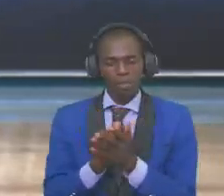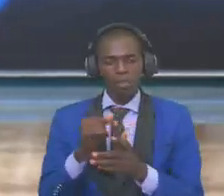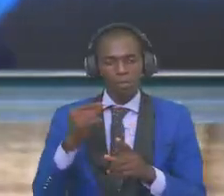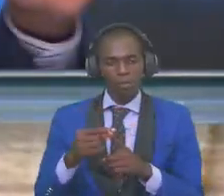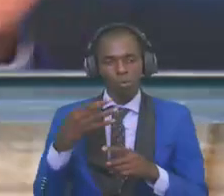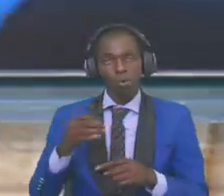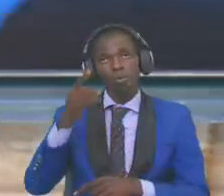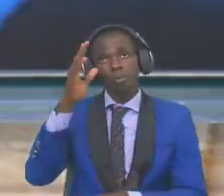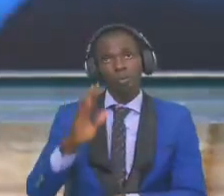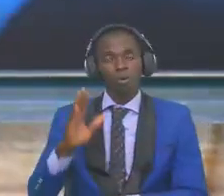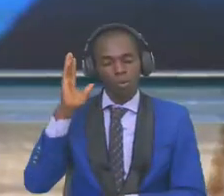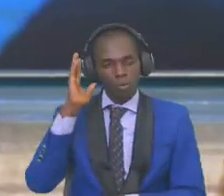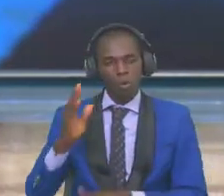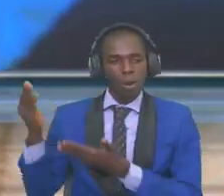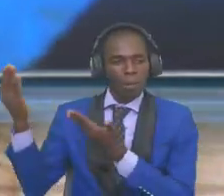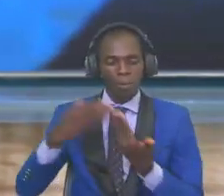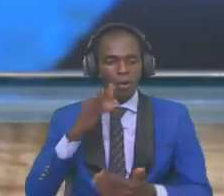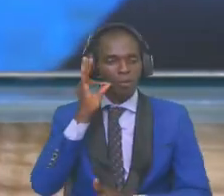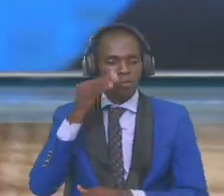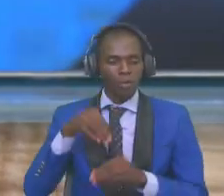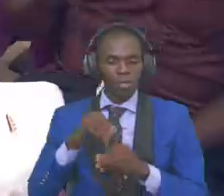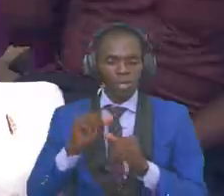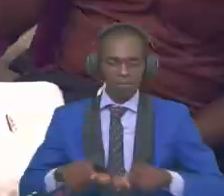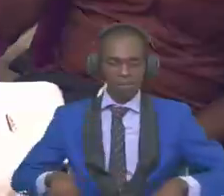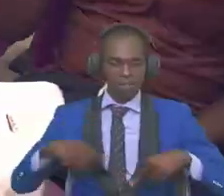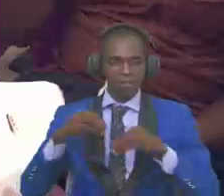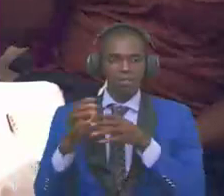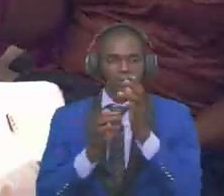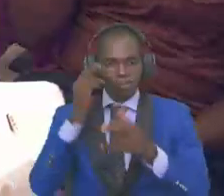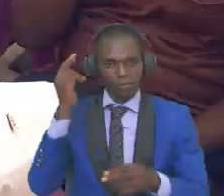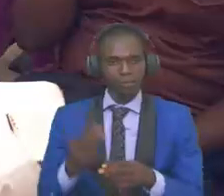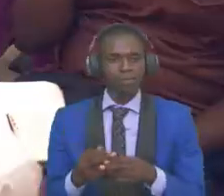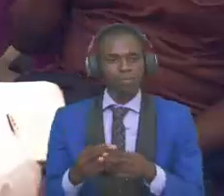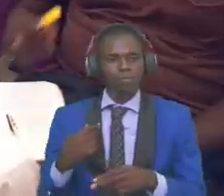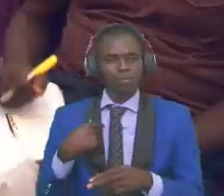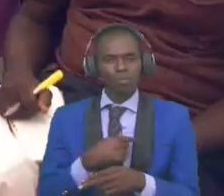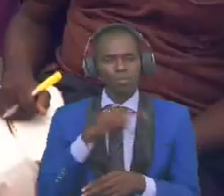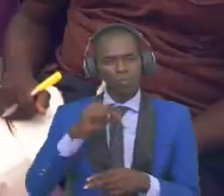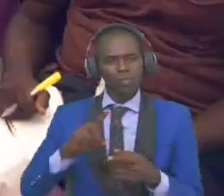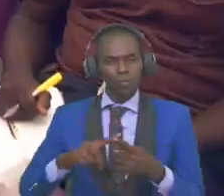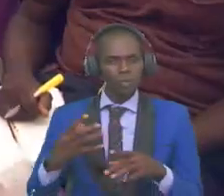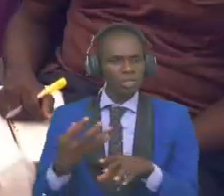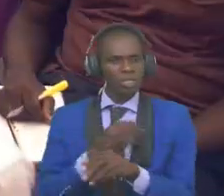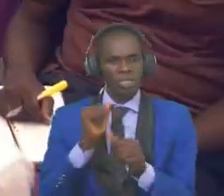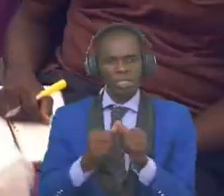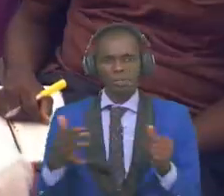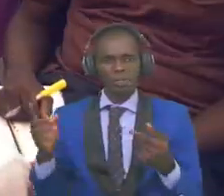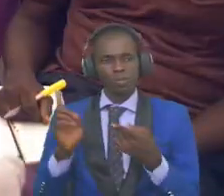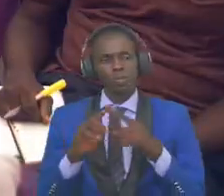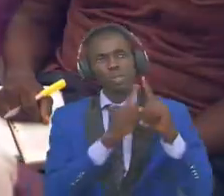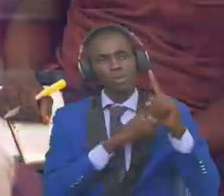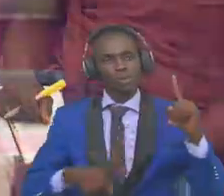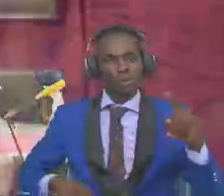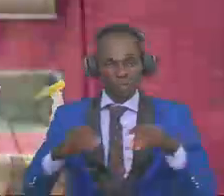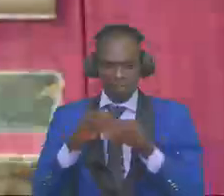bear fruit in every life, in Jesus' name. We need to take everything we have learned to the Lord in